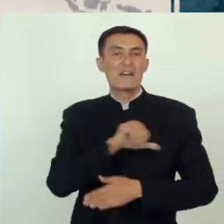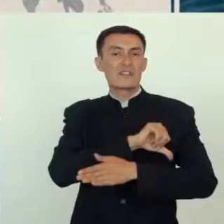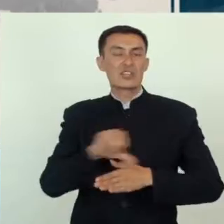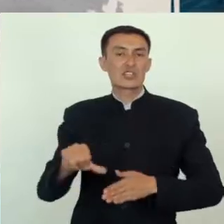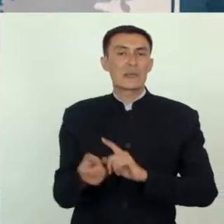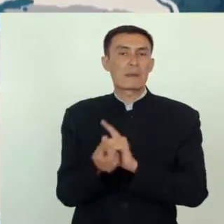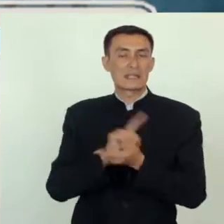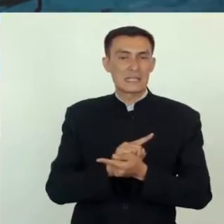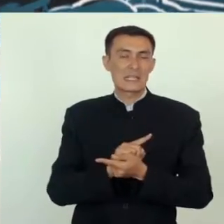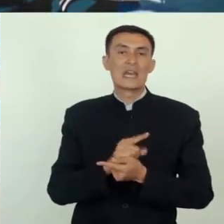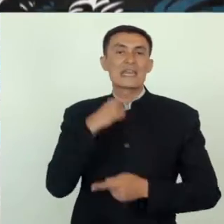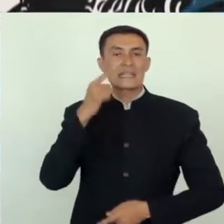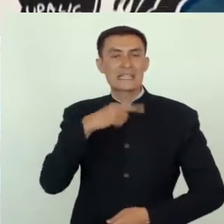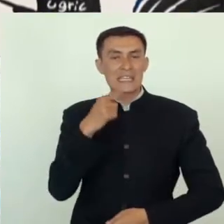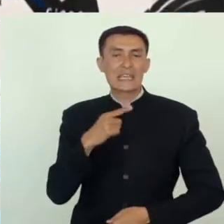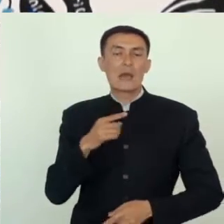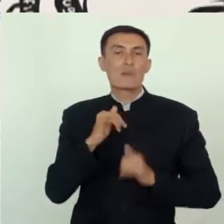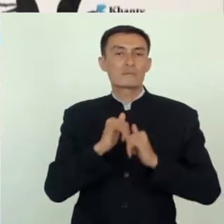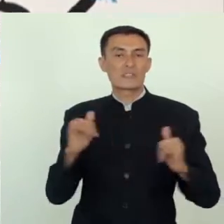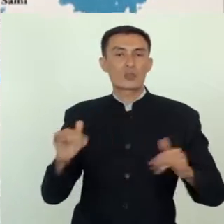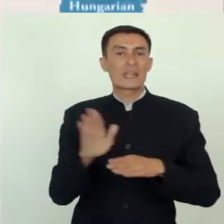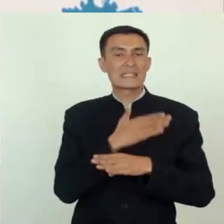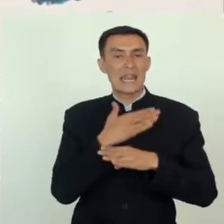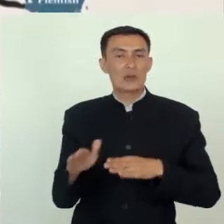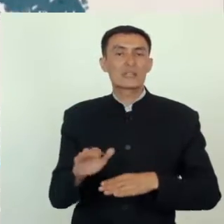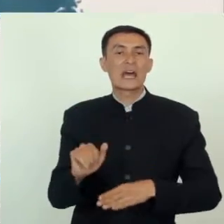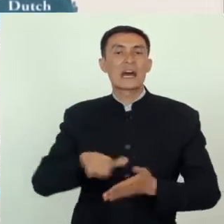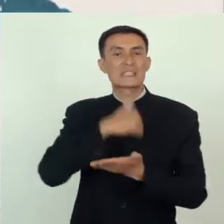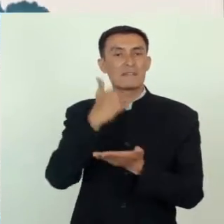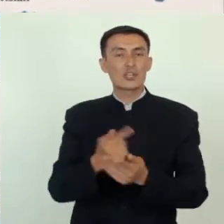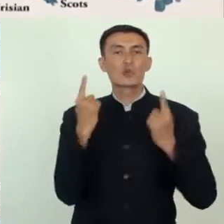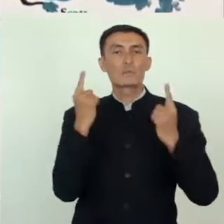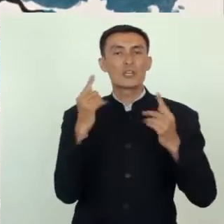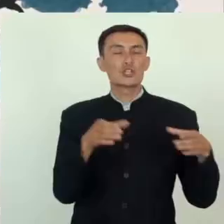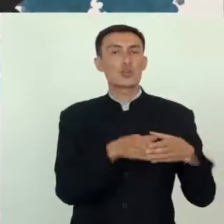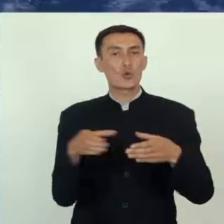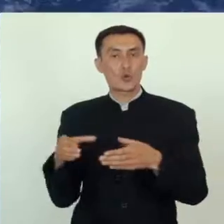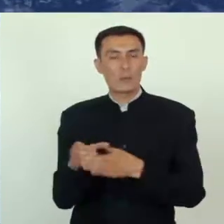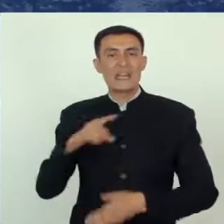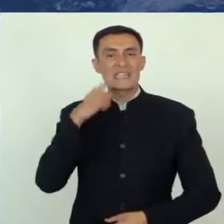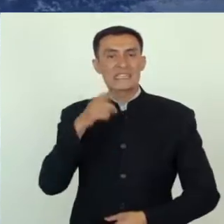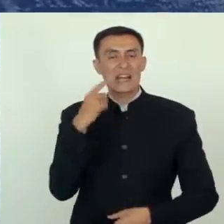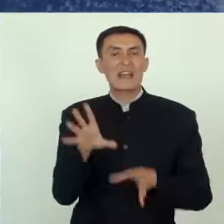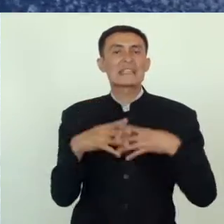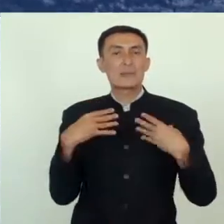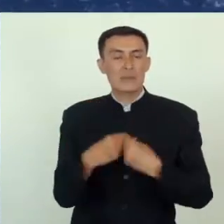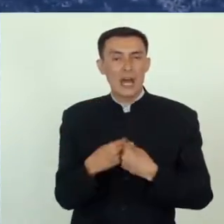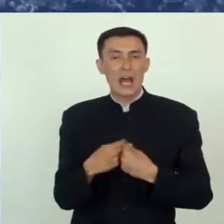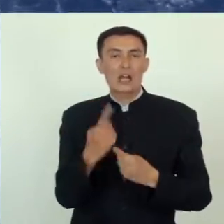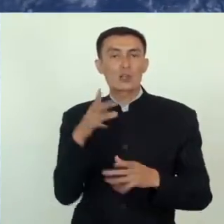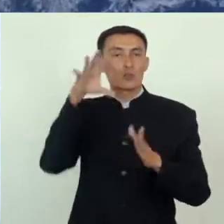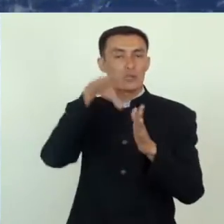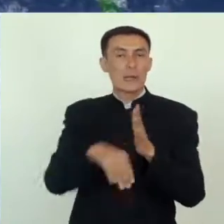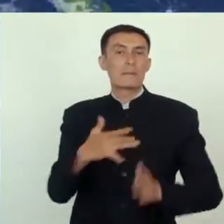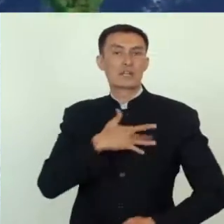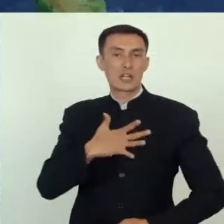divided into large groups, language families, depending on the extent of use. The Kazakh language belongs to the Turkic family of